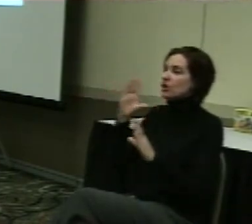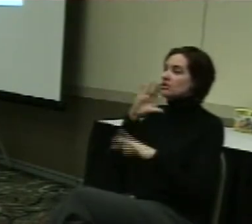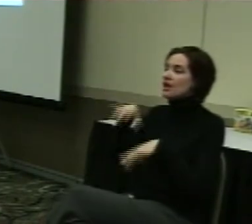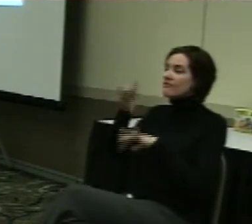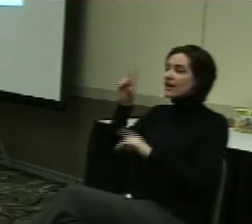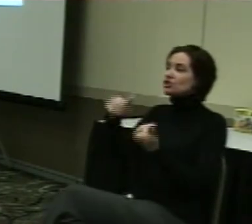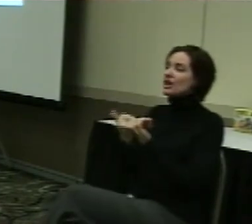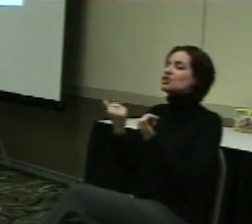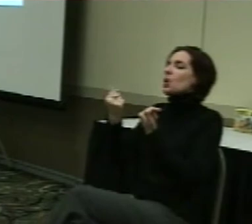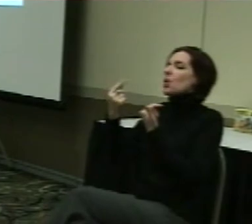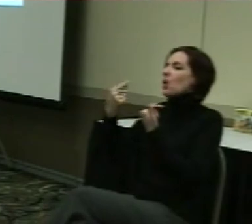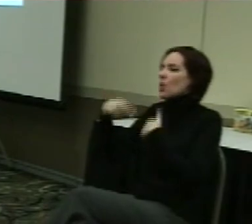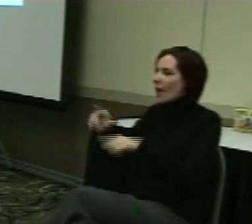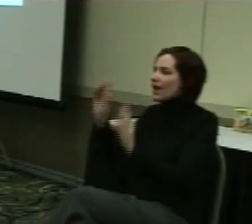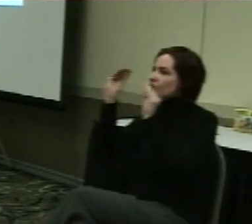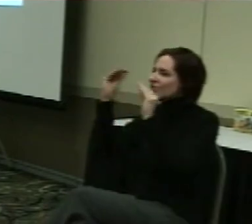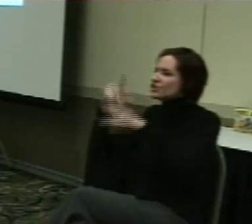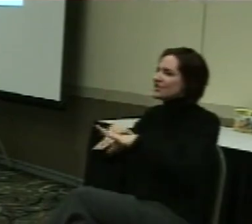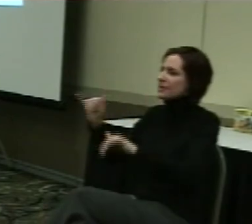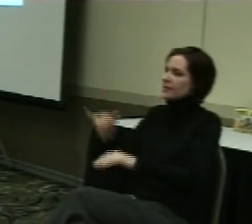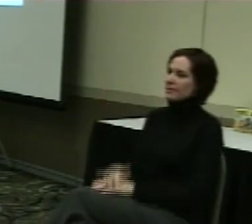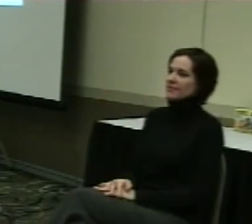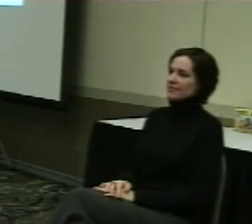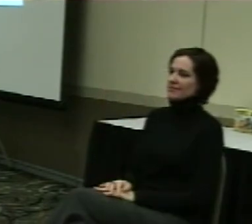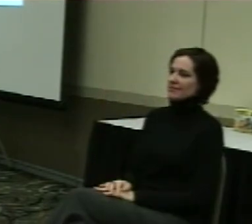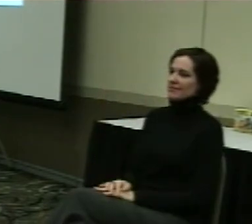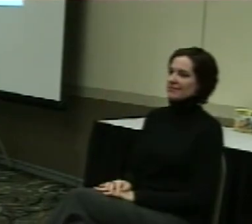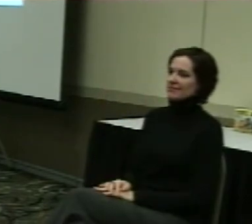data while they're teaching at the same time.